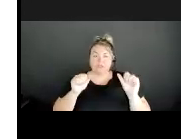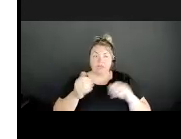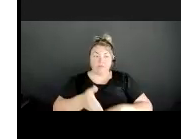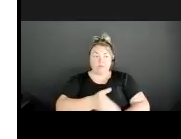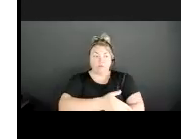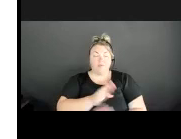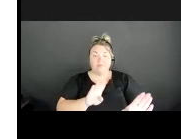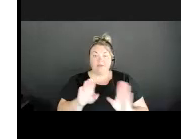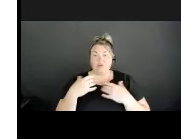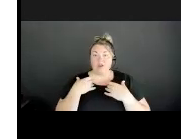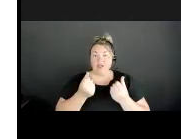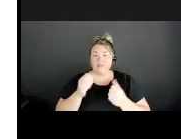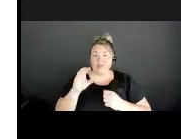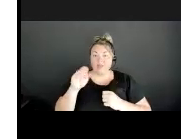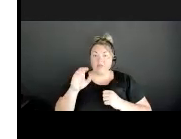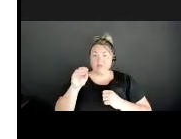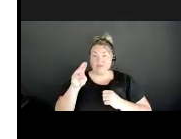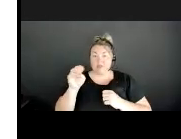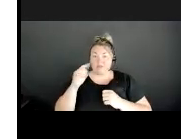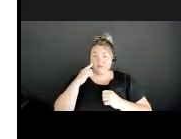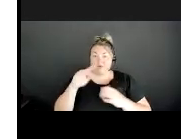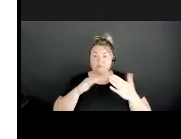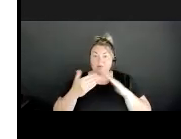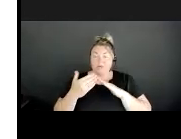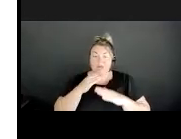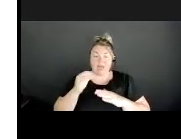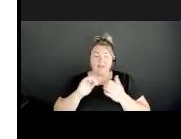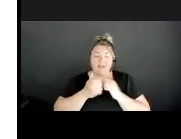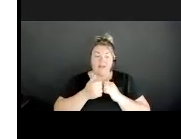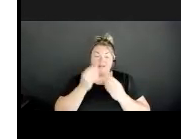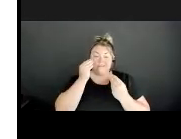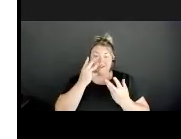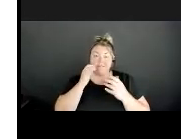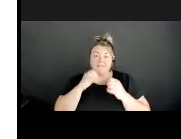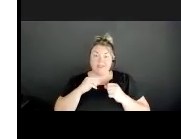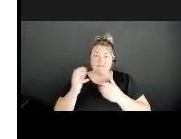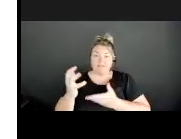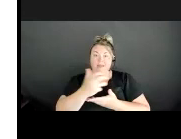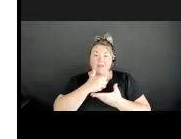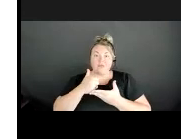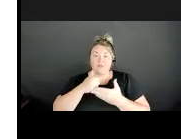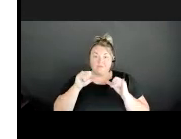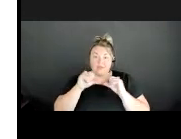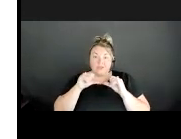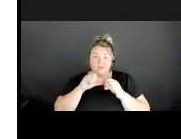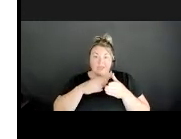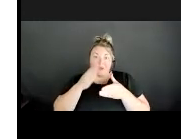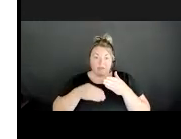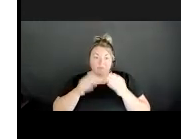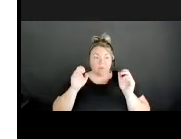health outcomes of that community, and how data will be gathered to measure those outcomes. Next slide, please.